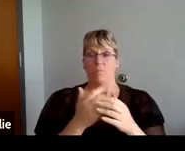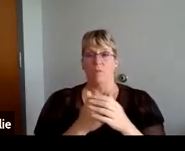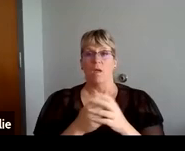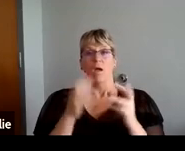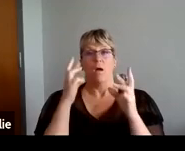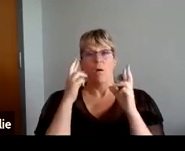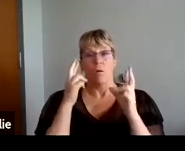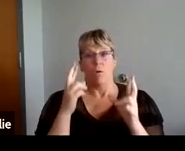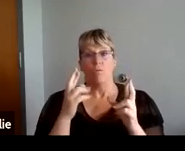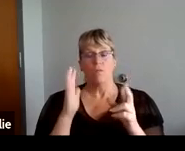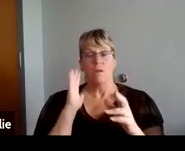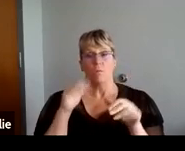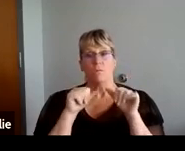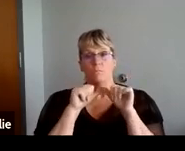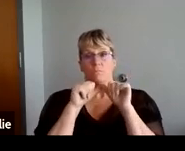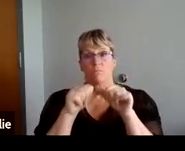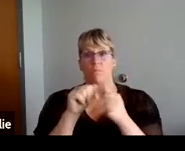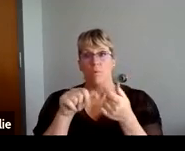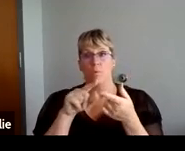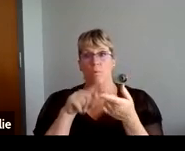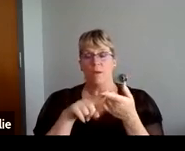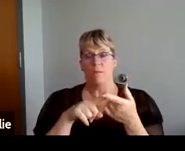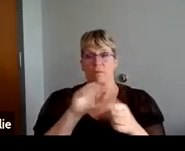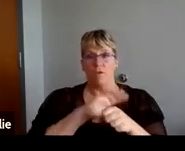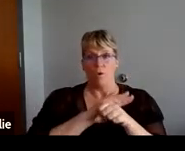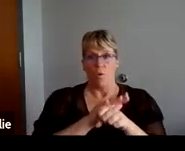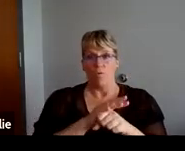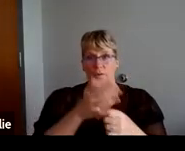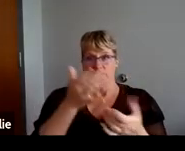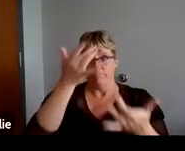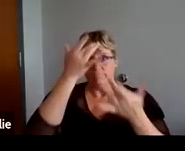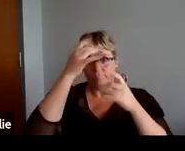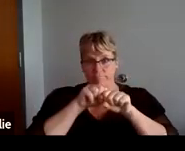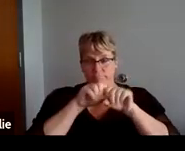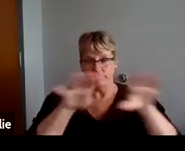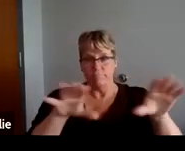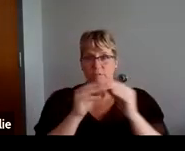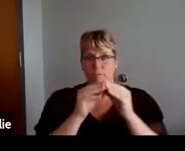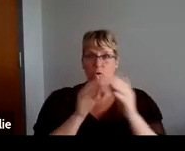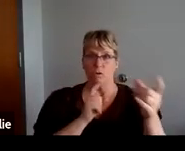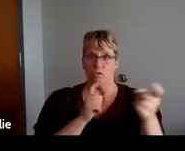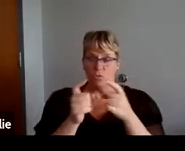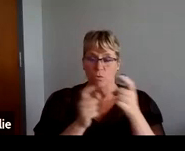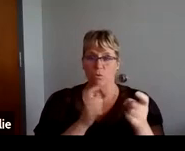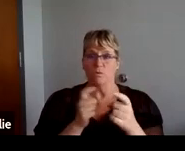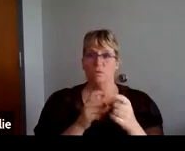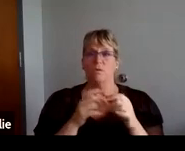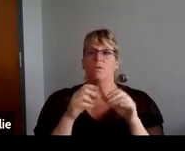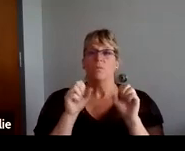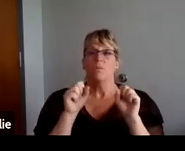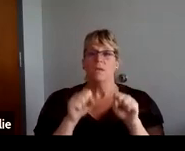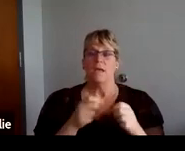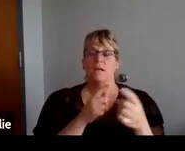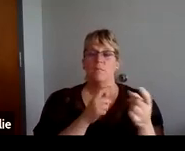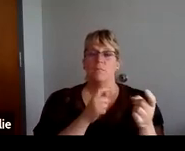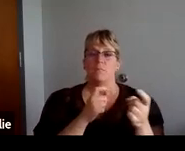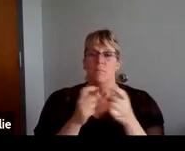will carry forward once the pandemic is deemed under control, and we'll still be able to